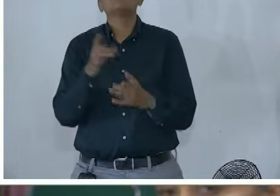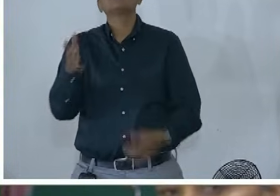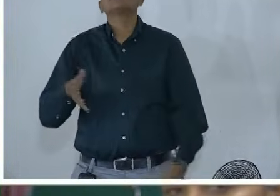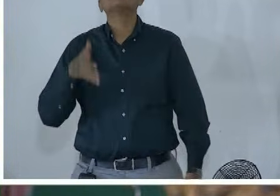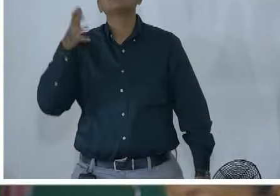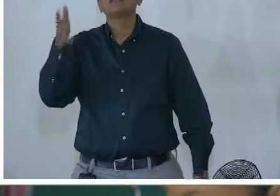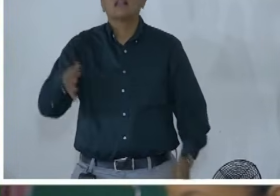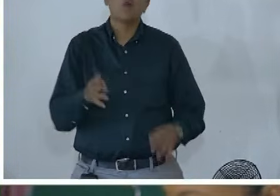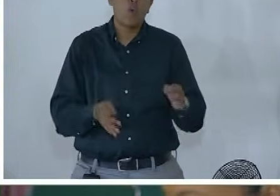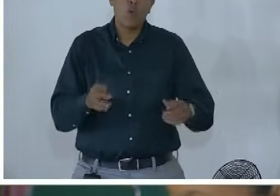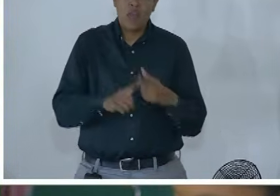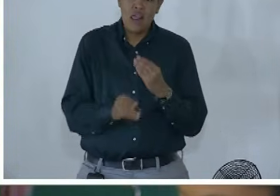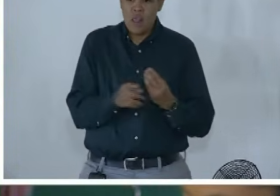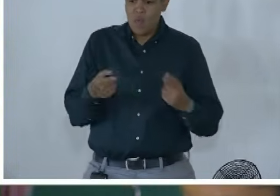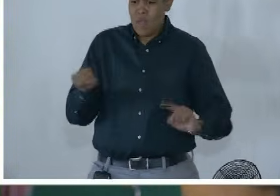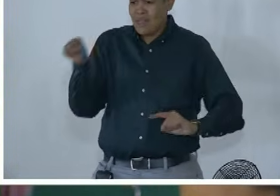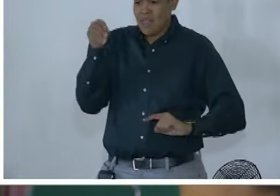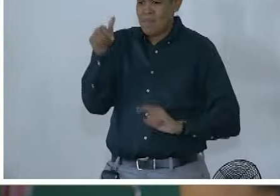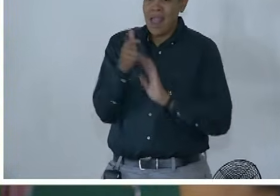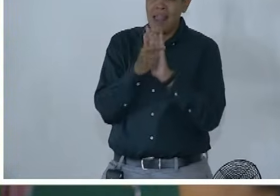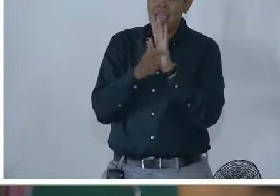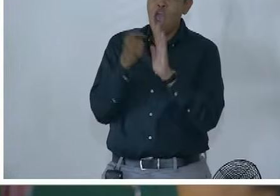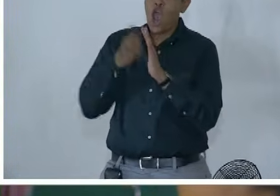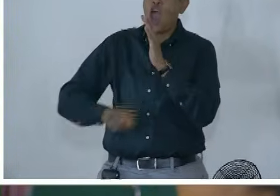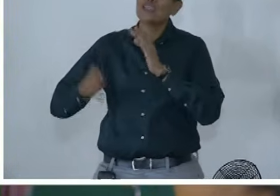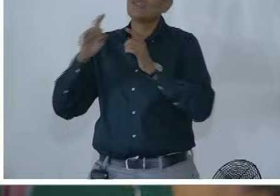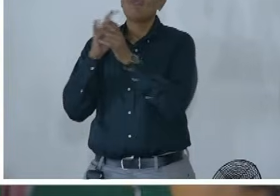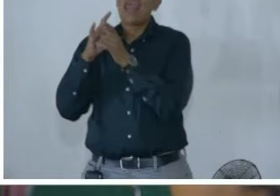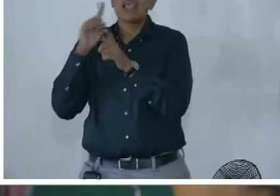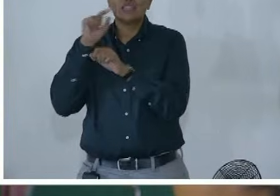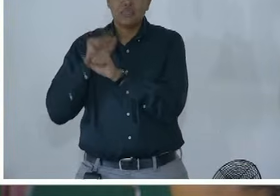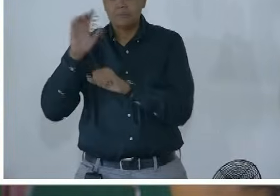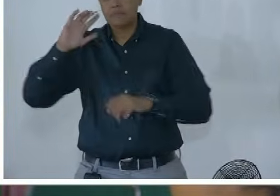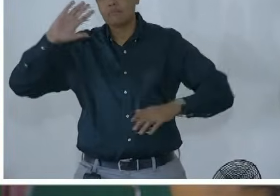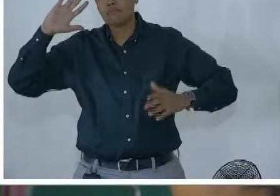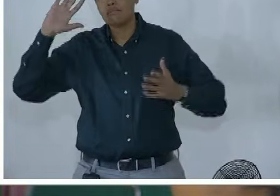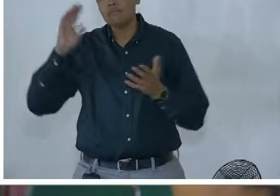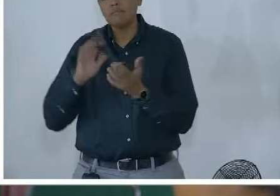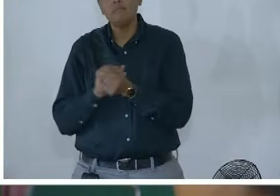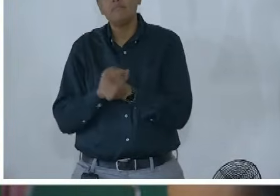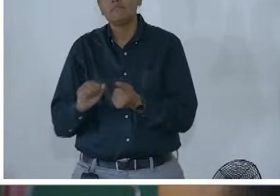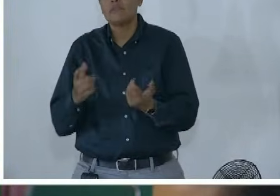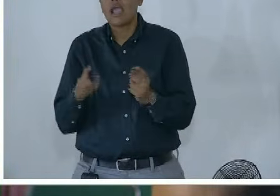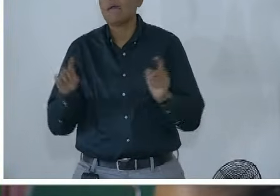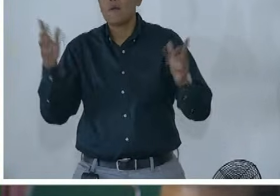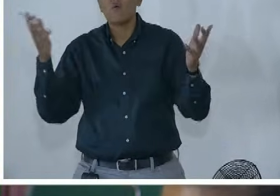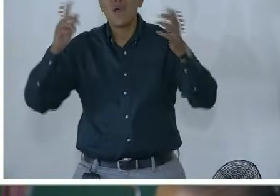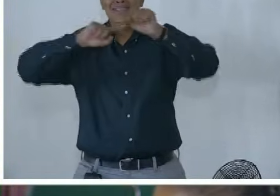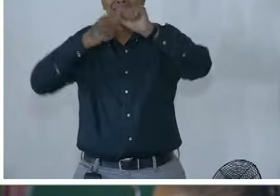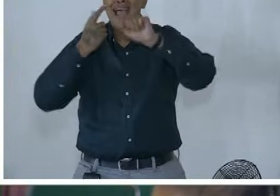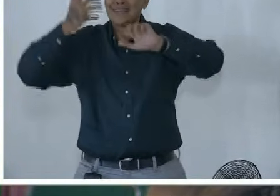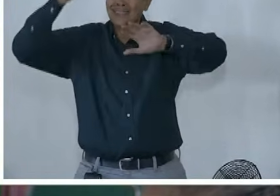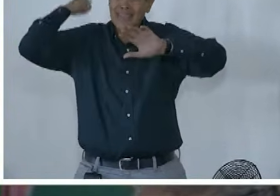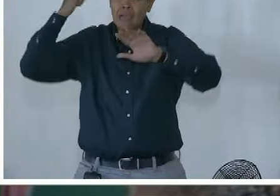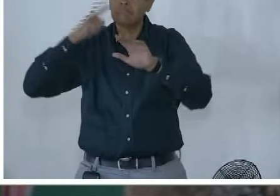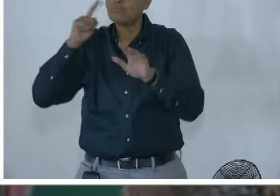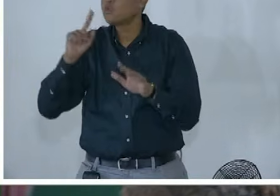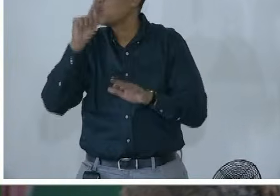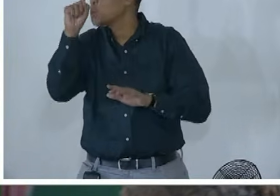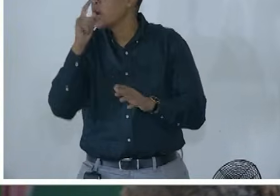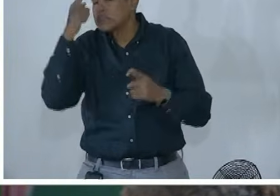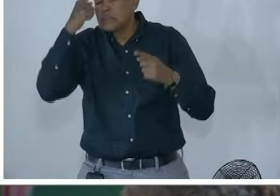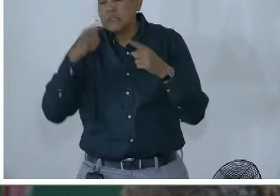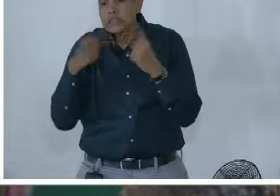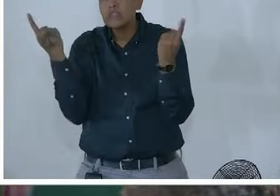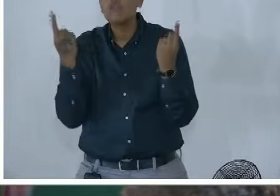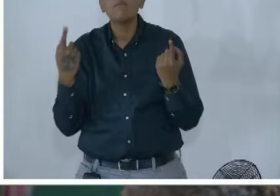courts. And while they pay the costs, the relationships deteriorate. And what began sometime as a single